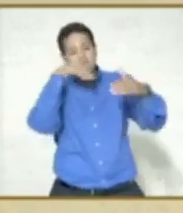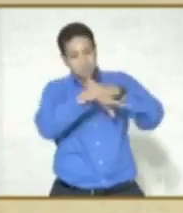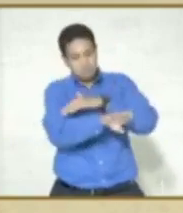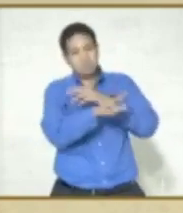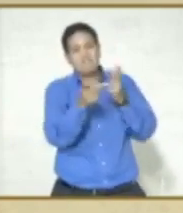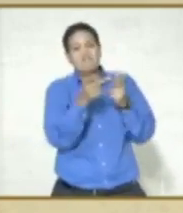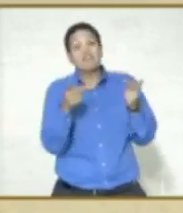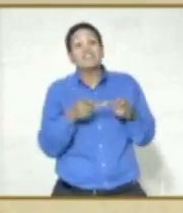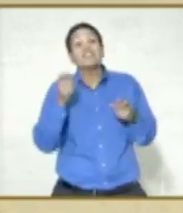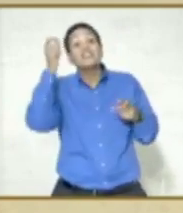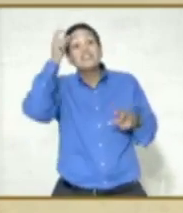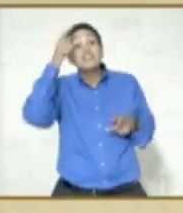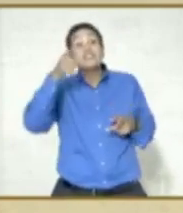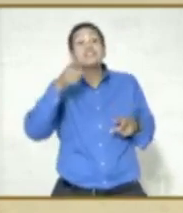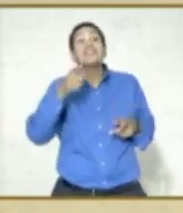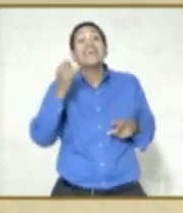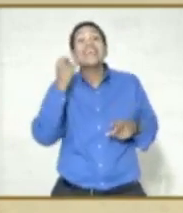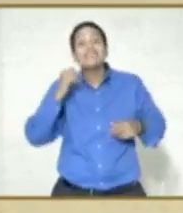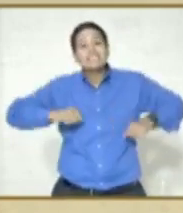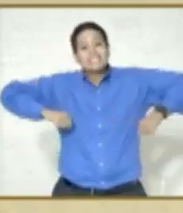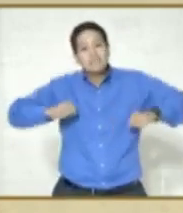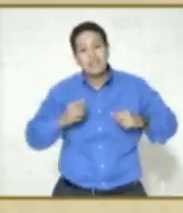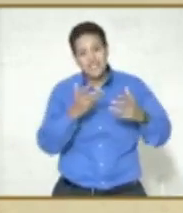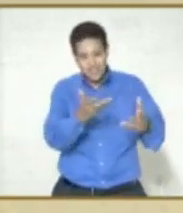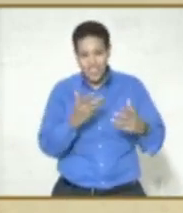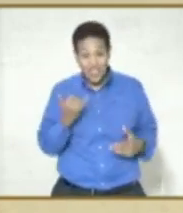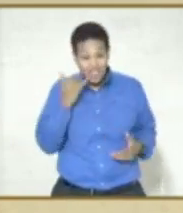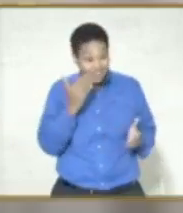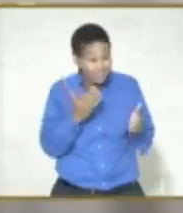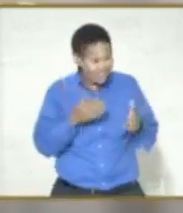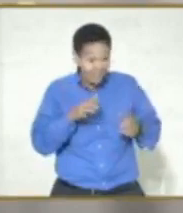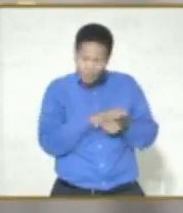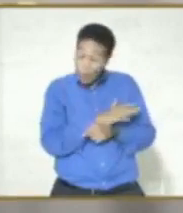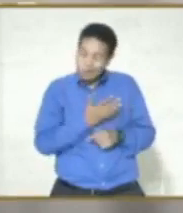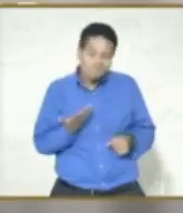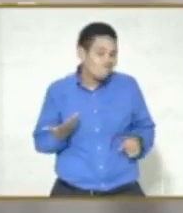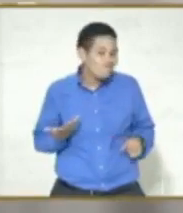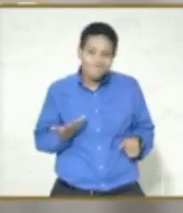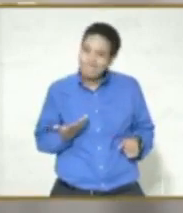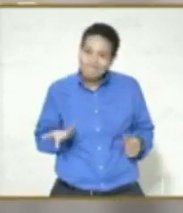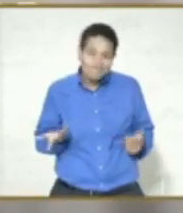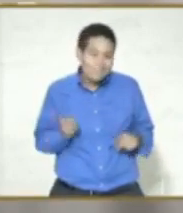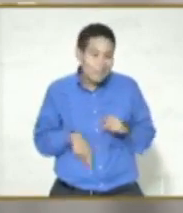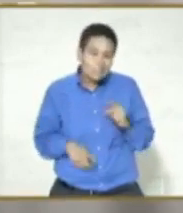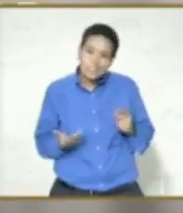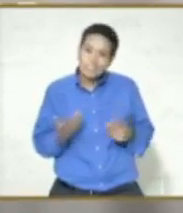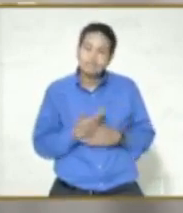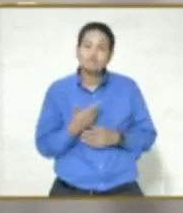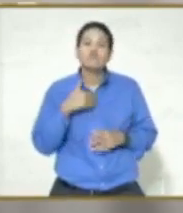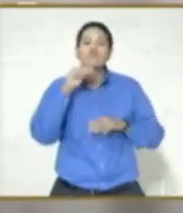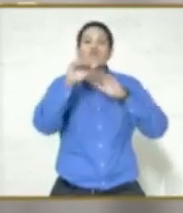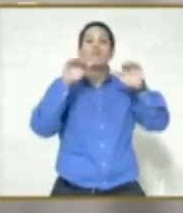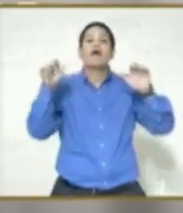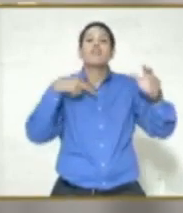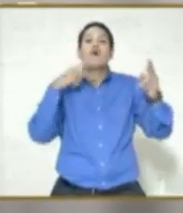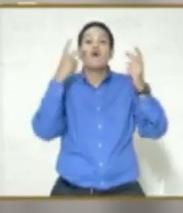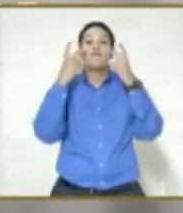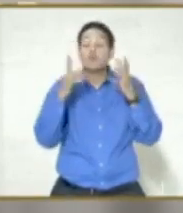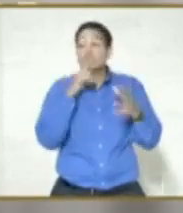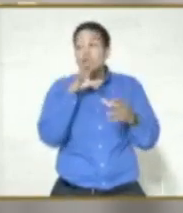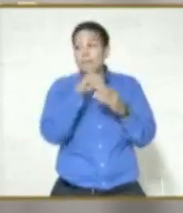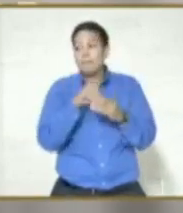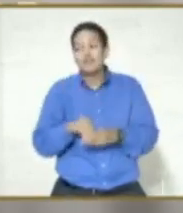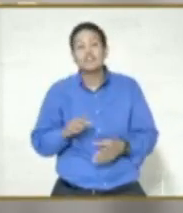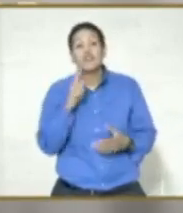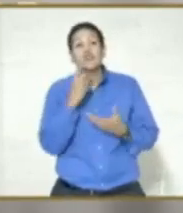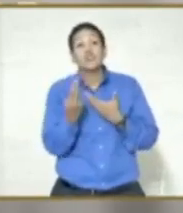as long as there is space. Thank you, Ms. Lewis. And we just want to remind our viewers and participants that are